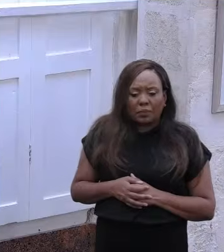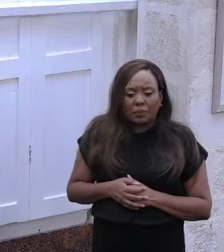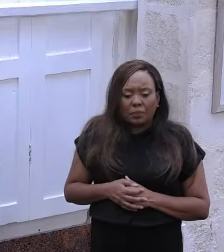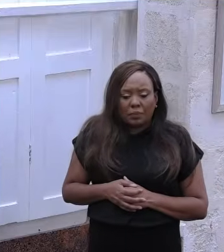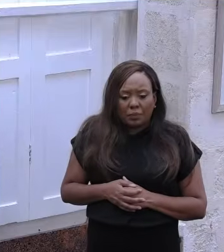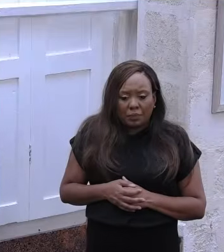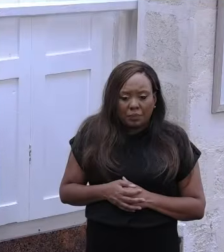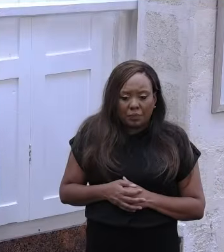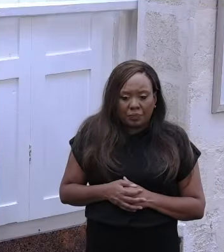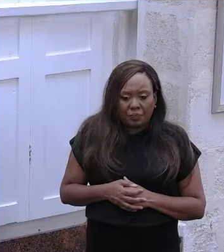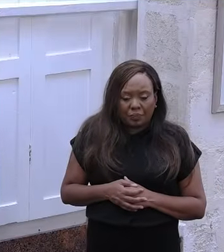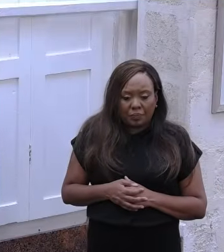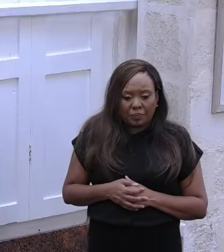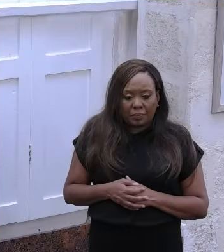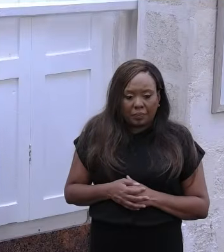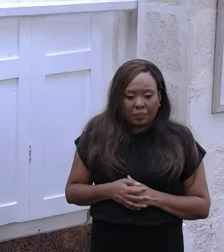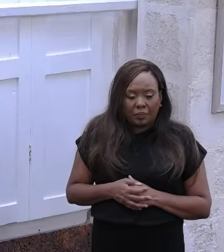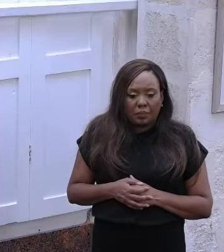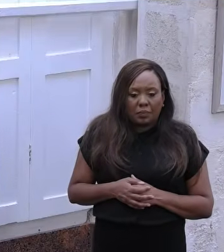of